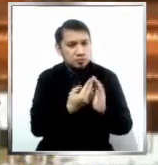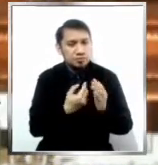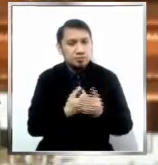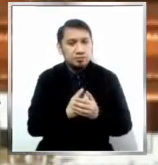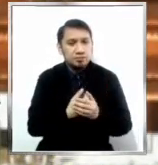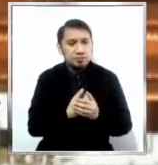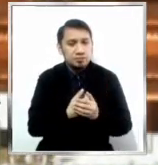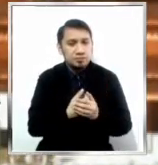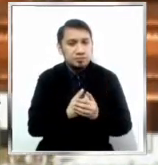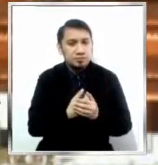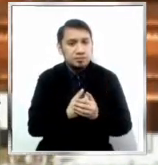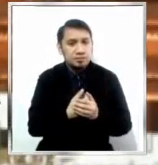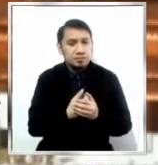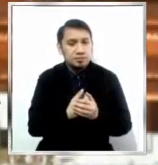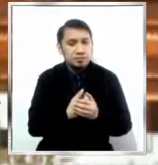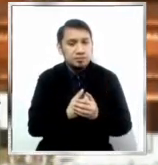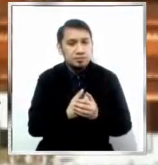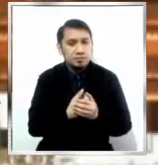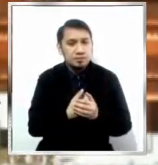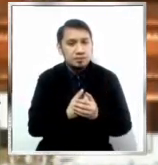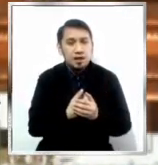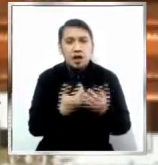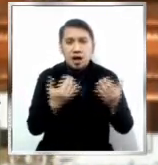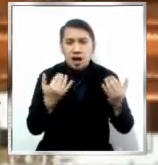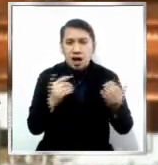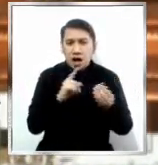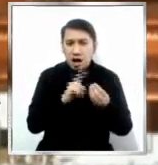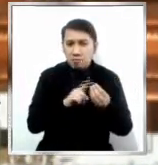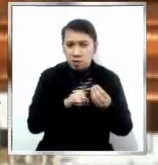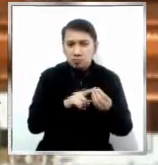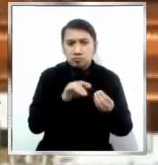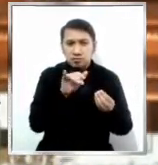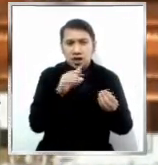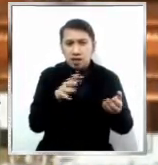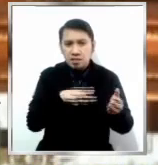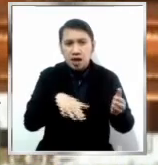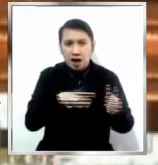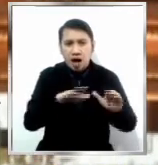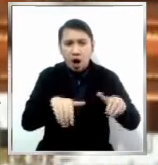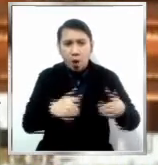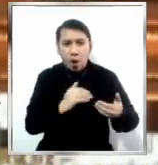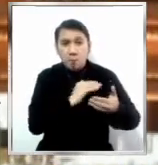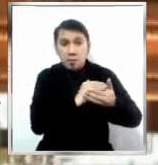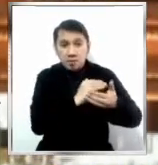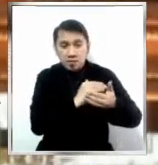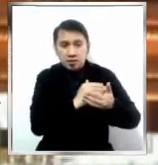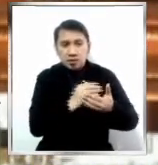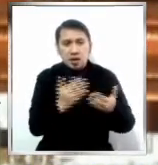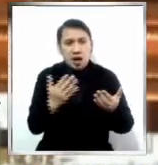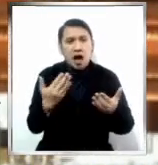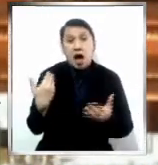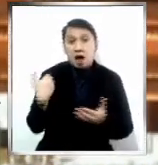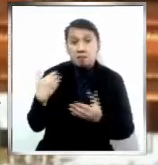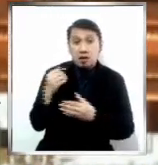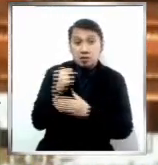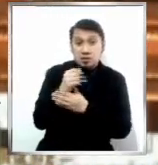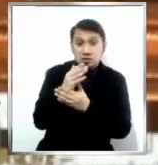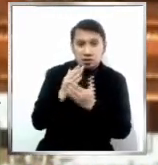virus measures in the localities. Merong iba talagang to the hilt